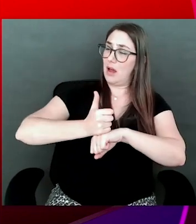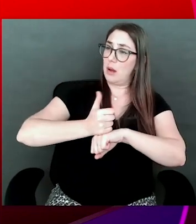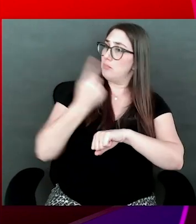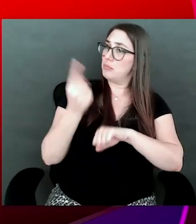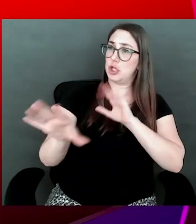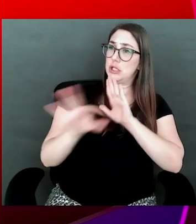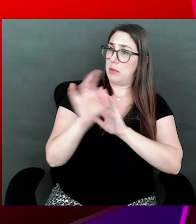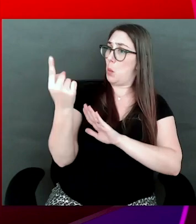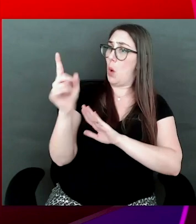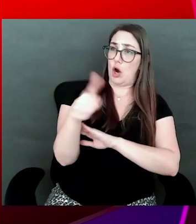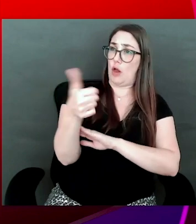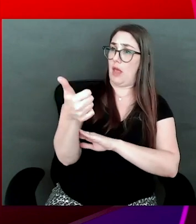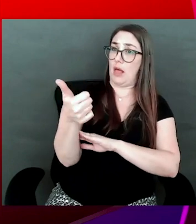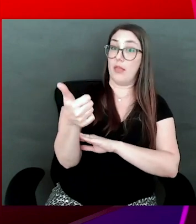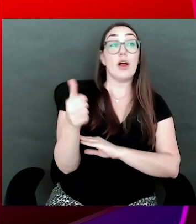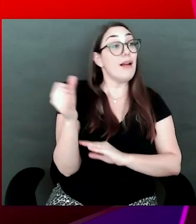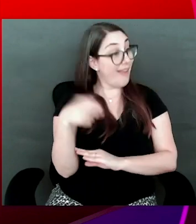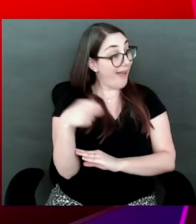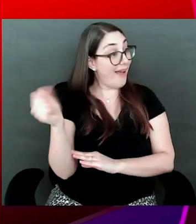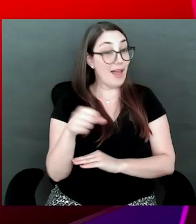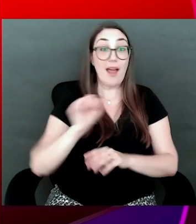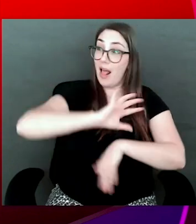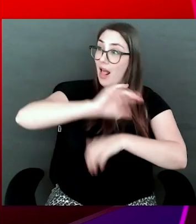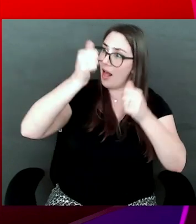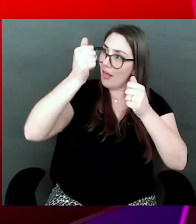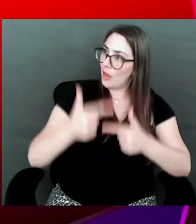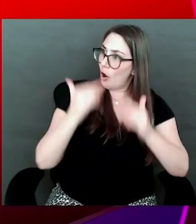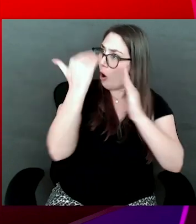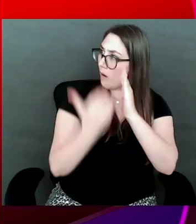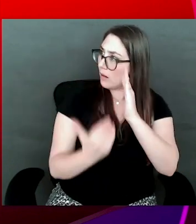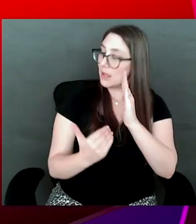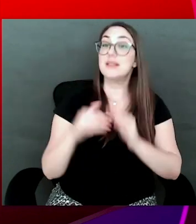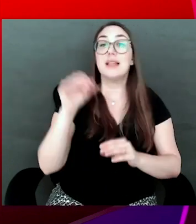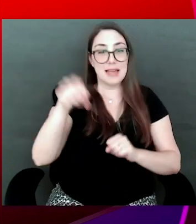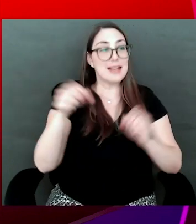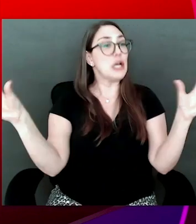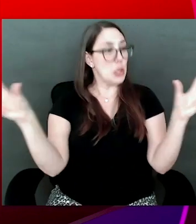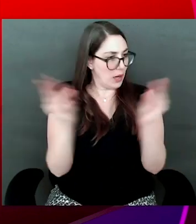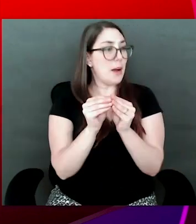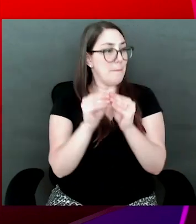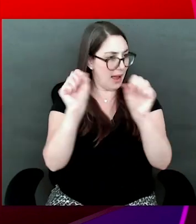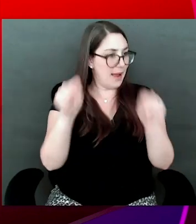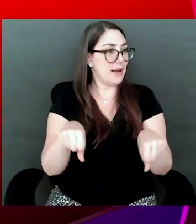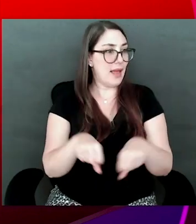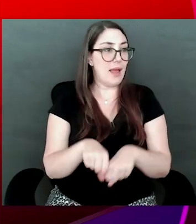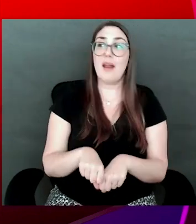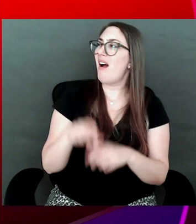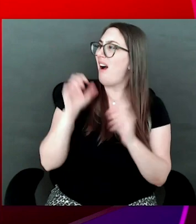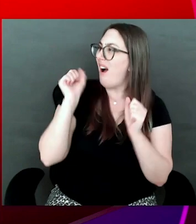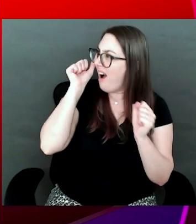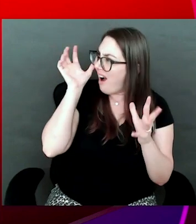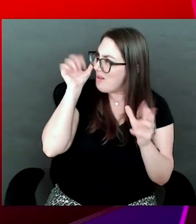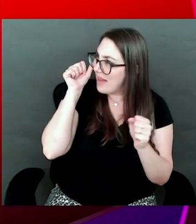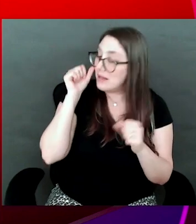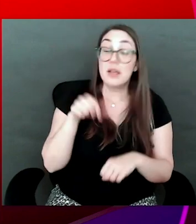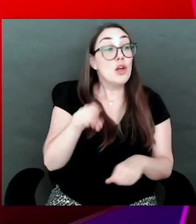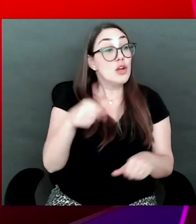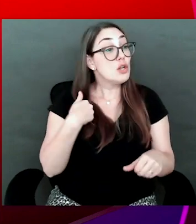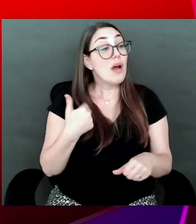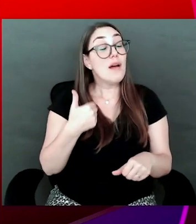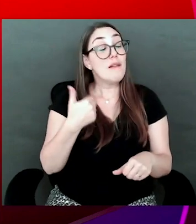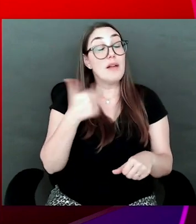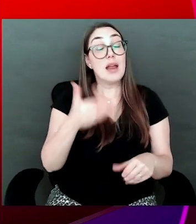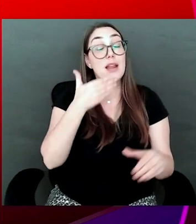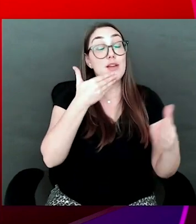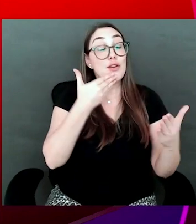other. Yeah, right? Yeah. And then they're both. All still listed. Yeah, yeah. You can combine both. Yes. Yeah, that's amazing. So, do you have any good customer like